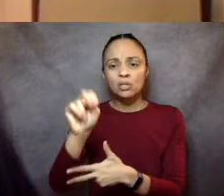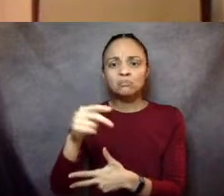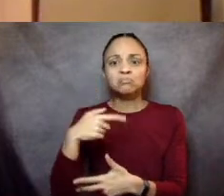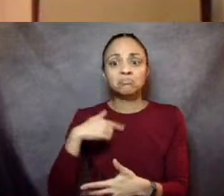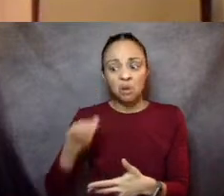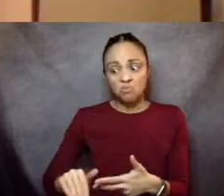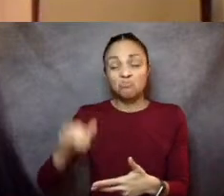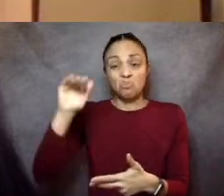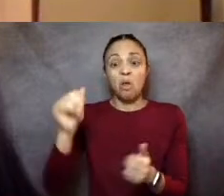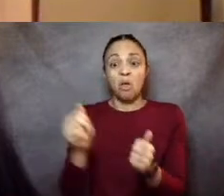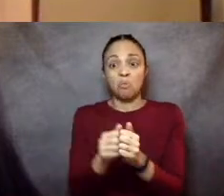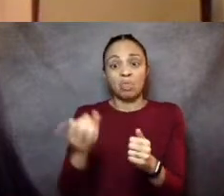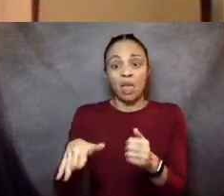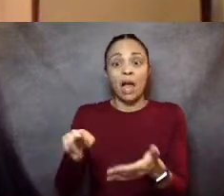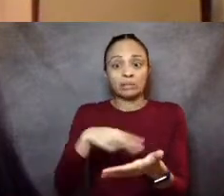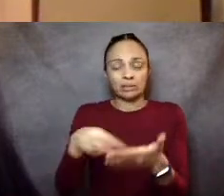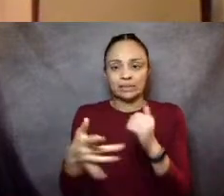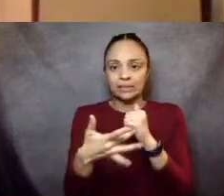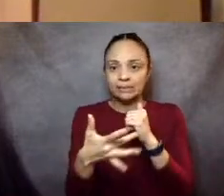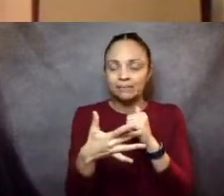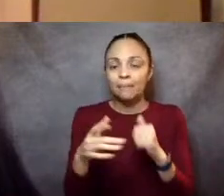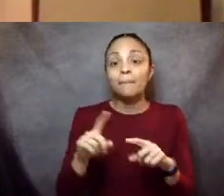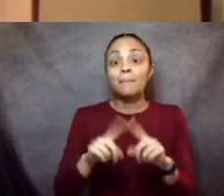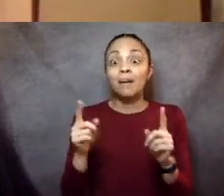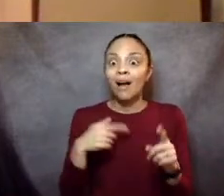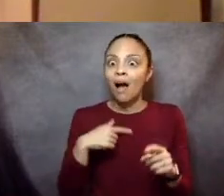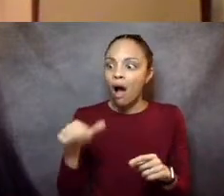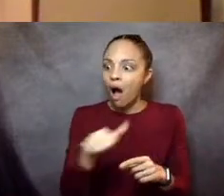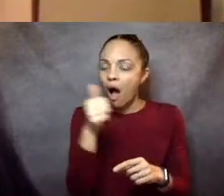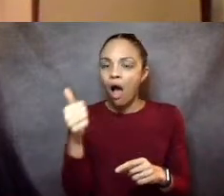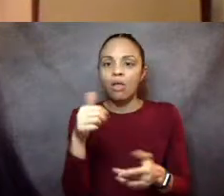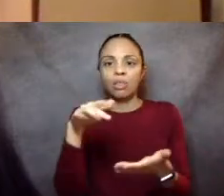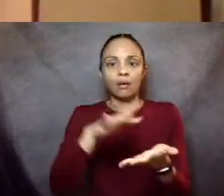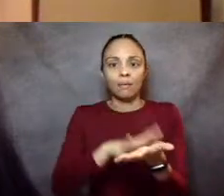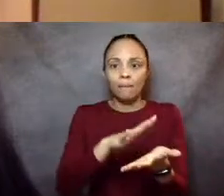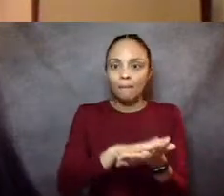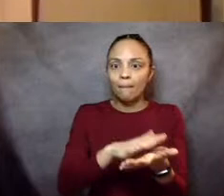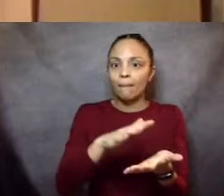Anthony Tudor as my ballet teacher. I had Margaret Crass,